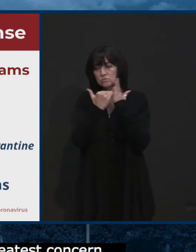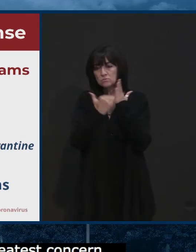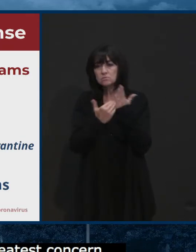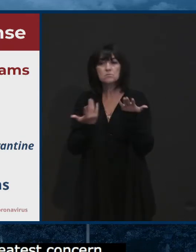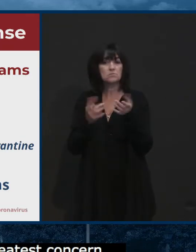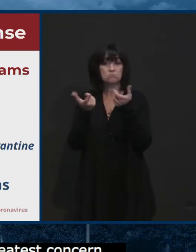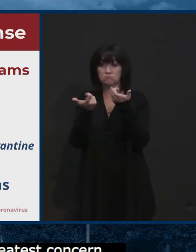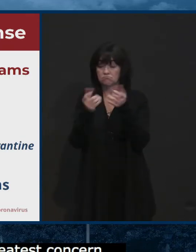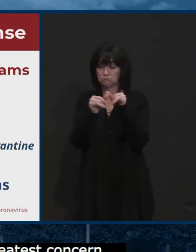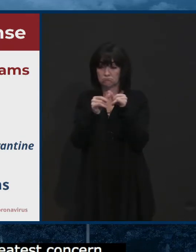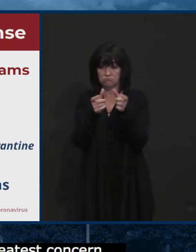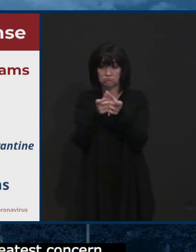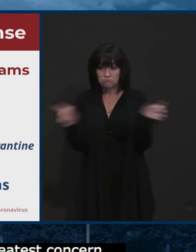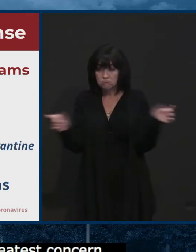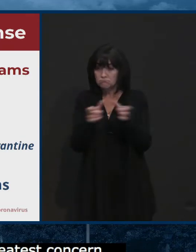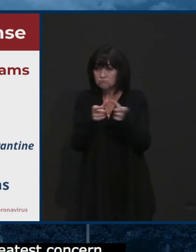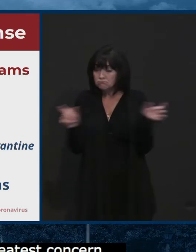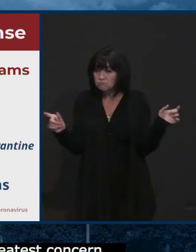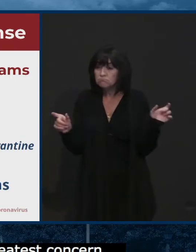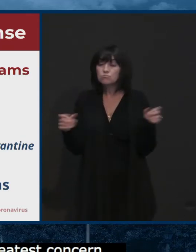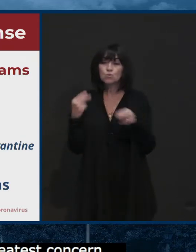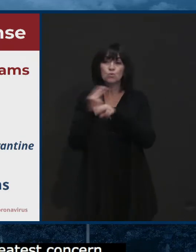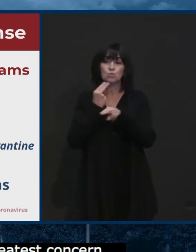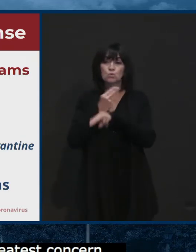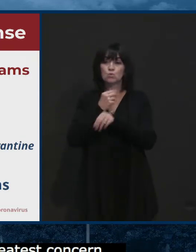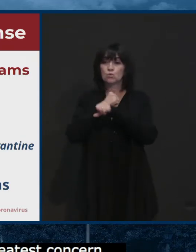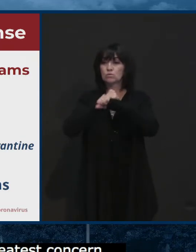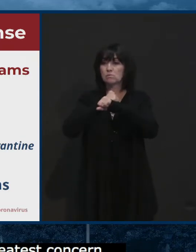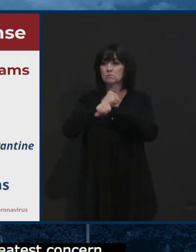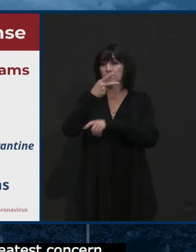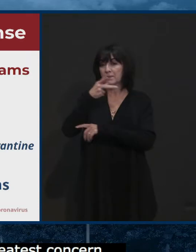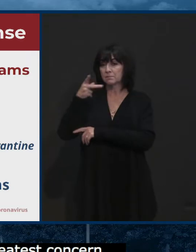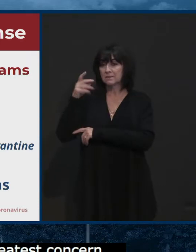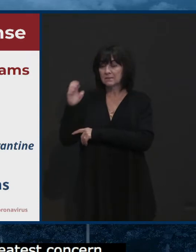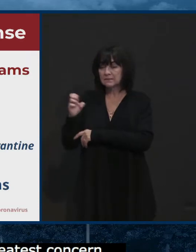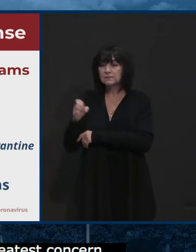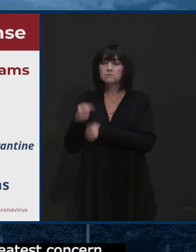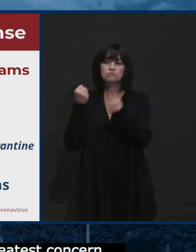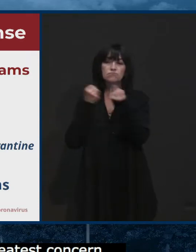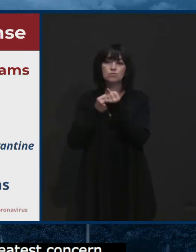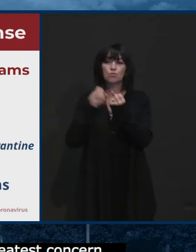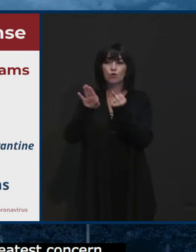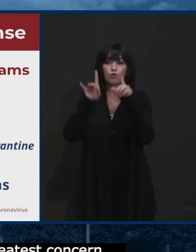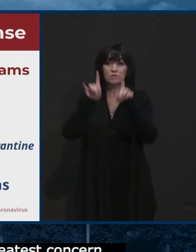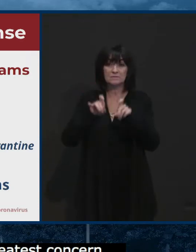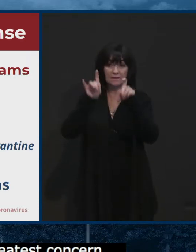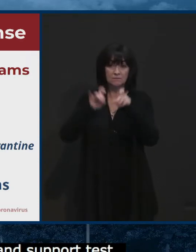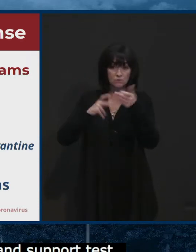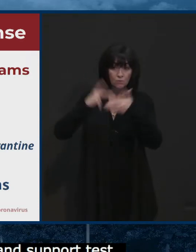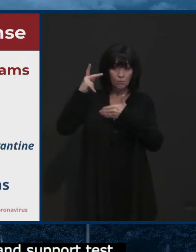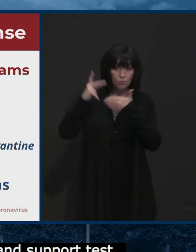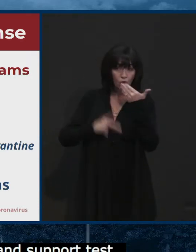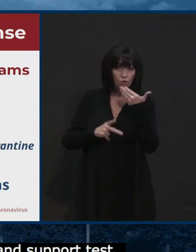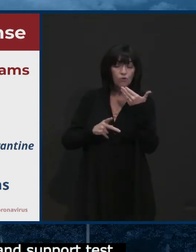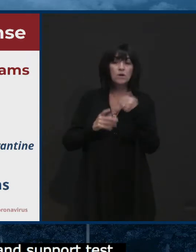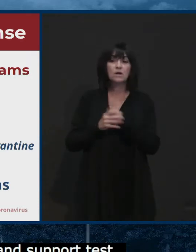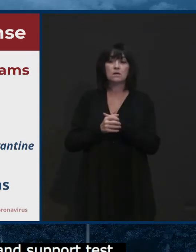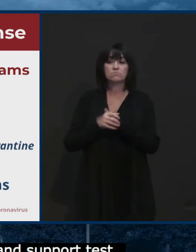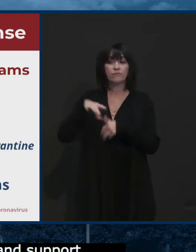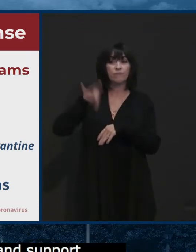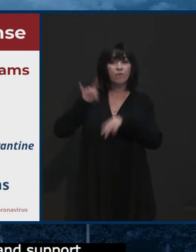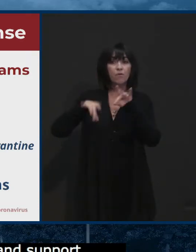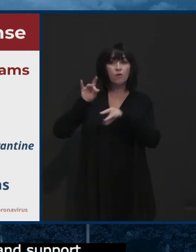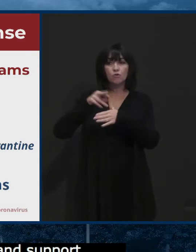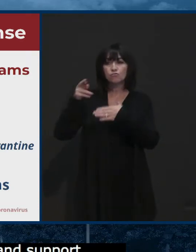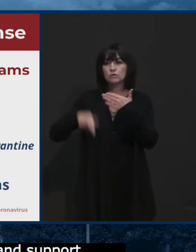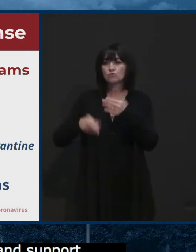quarantine or use PPE or support with their testing programs. They're here to really just really